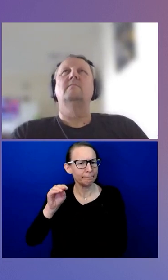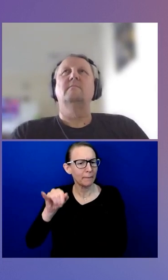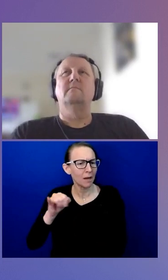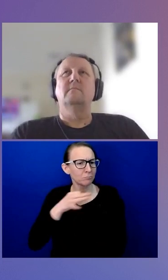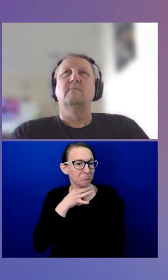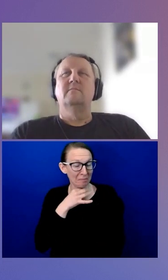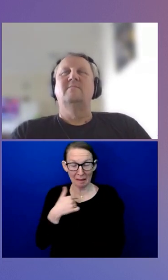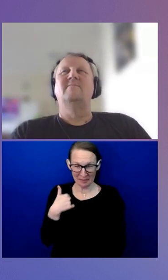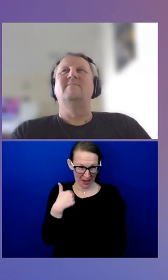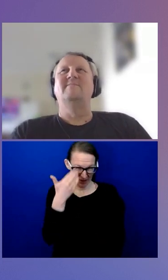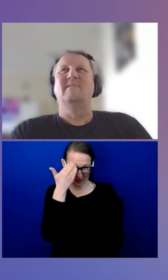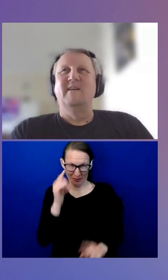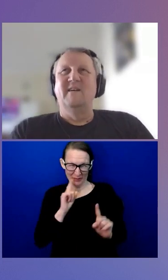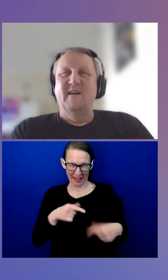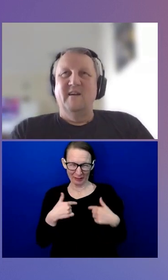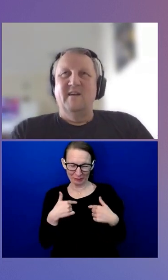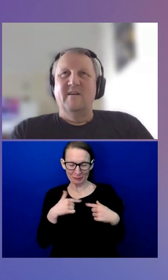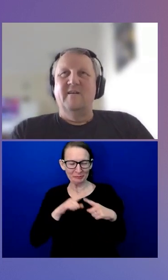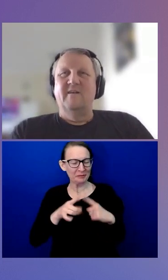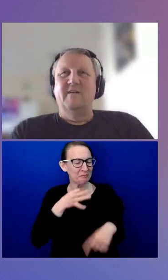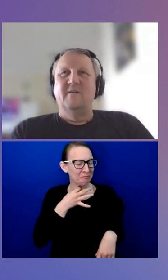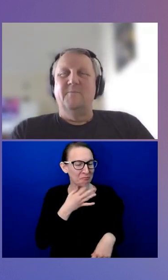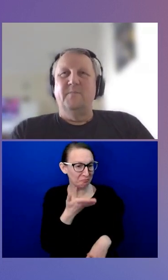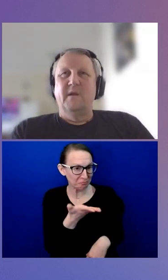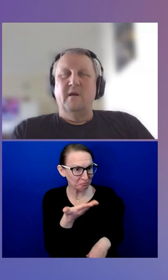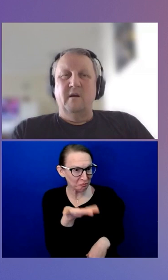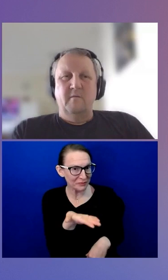answer, but go ahead.